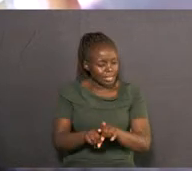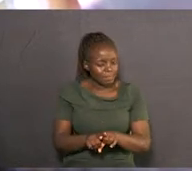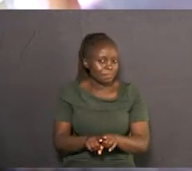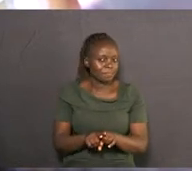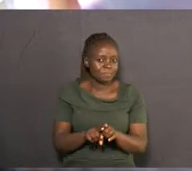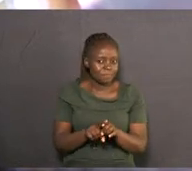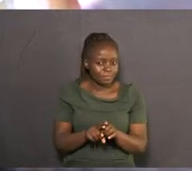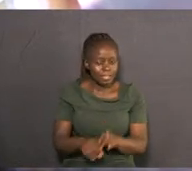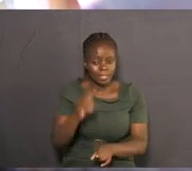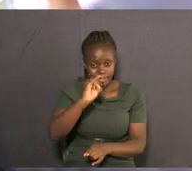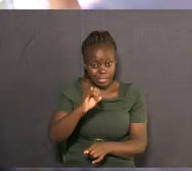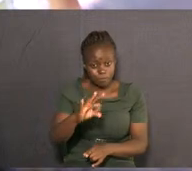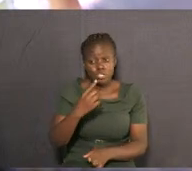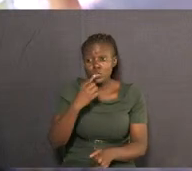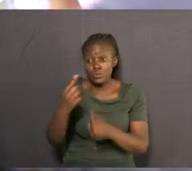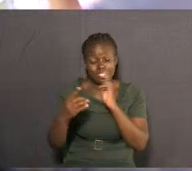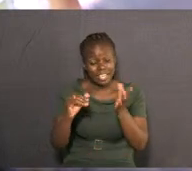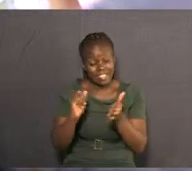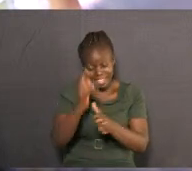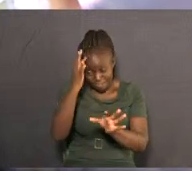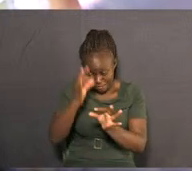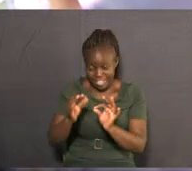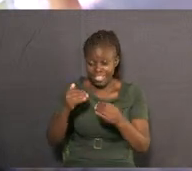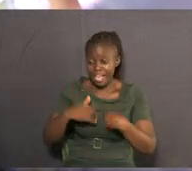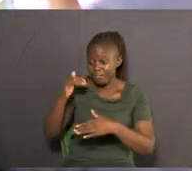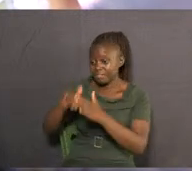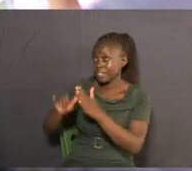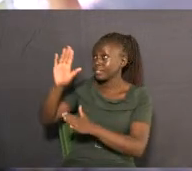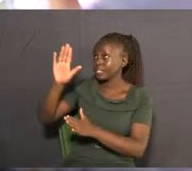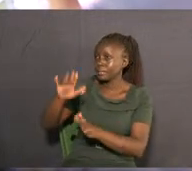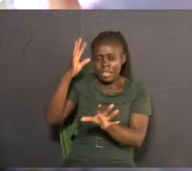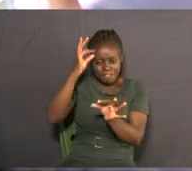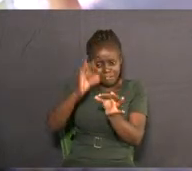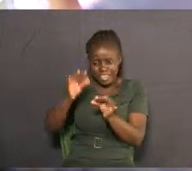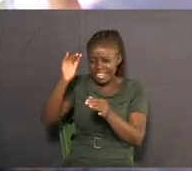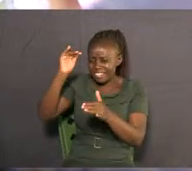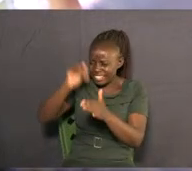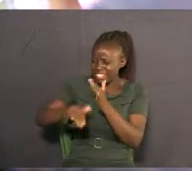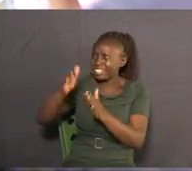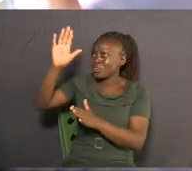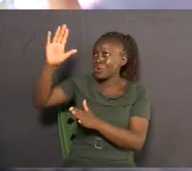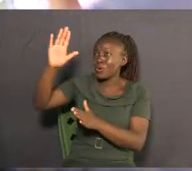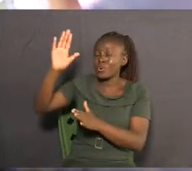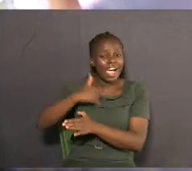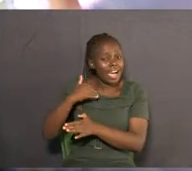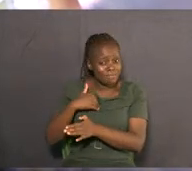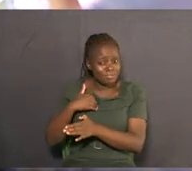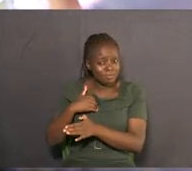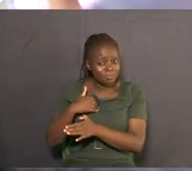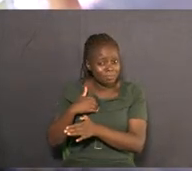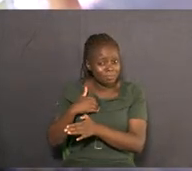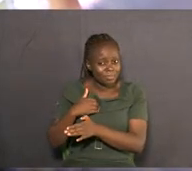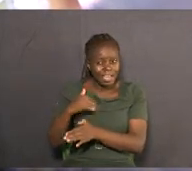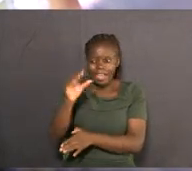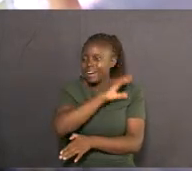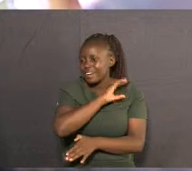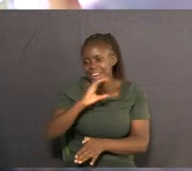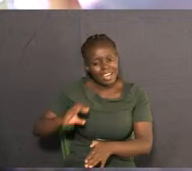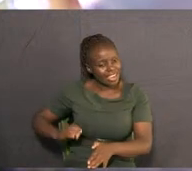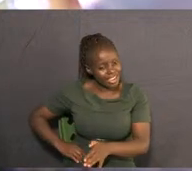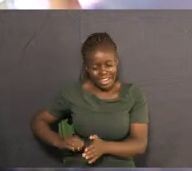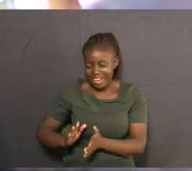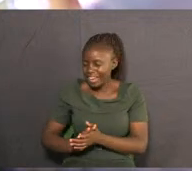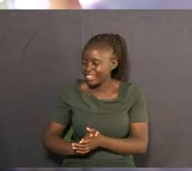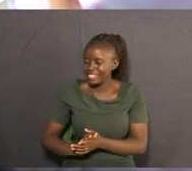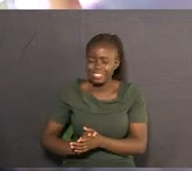as you say that you have faith in him, you put your faith in God, not just any other faith. Christ is the object of